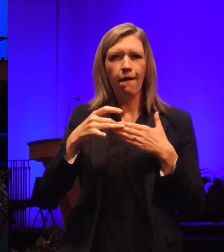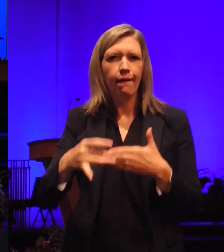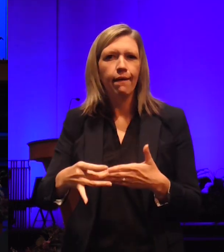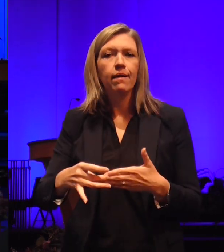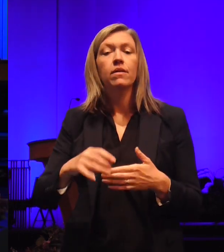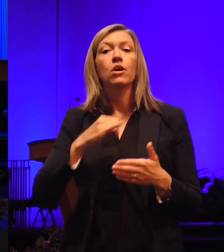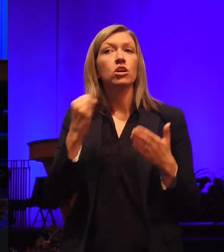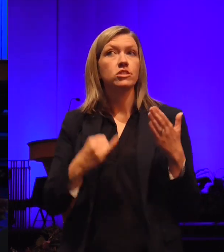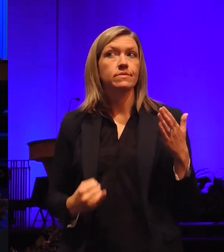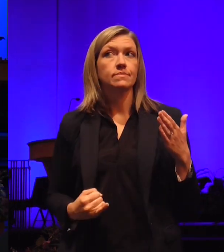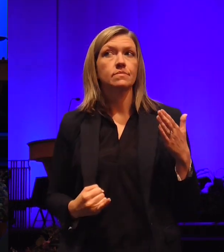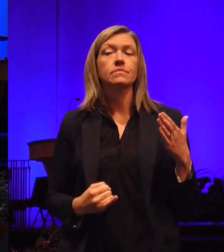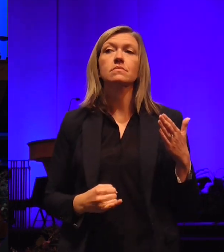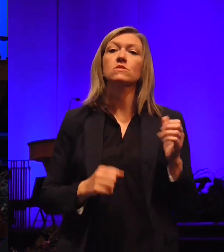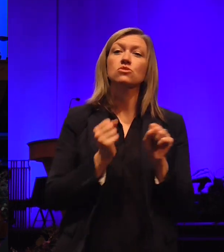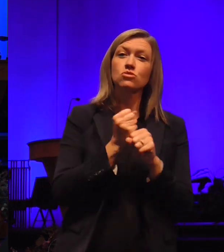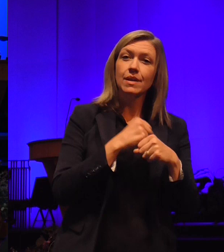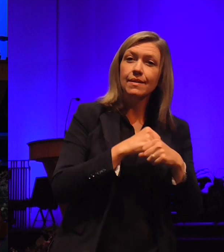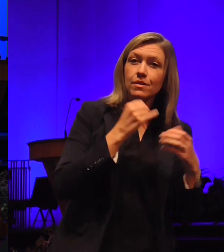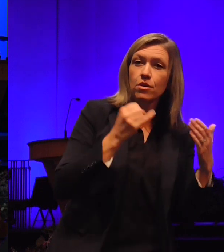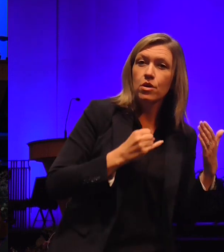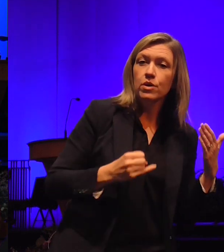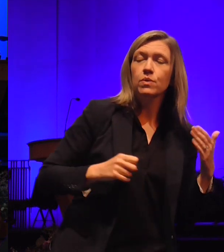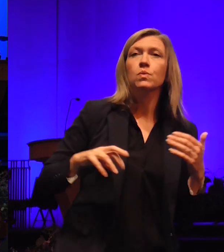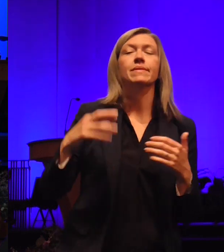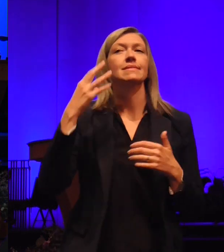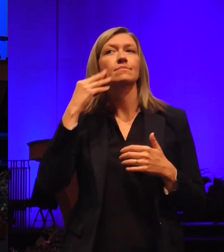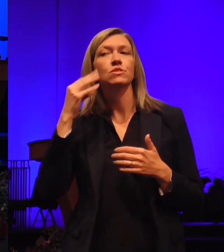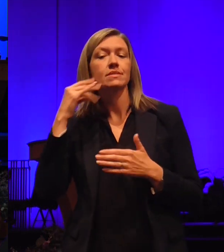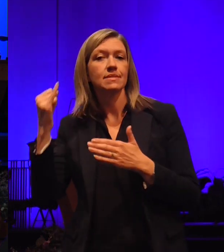Creating it, experiencing it.